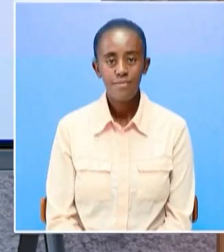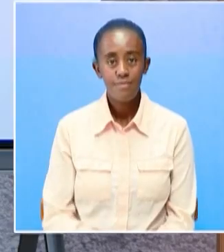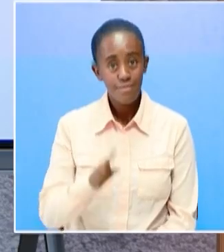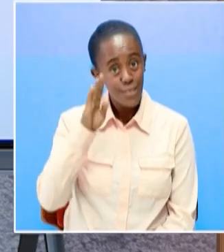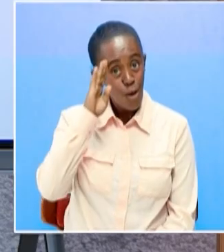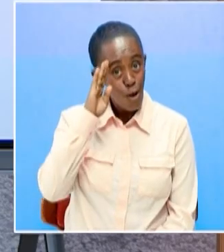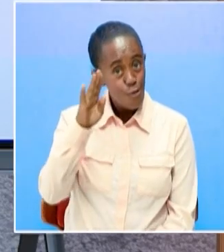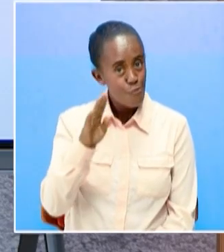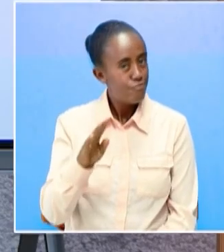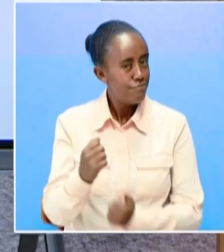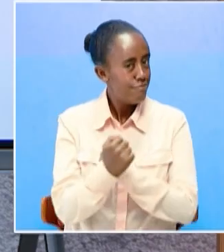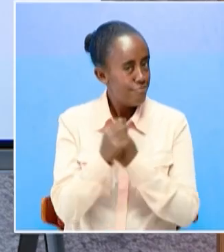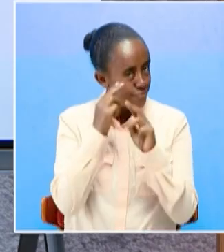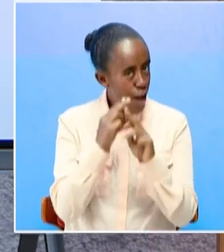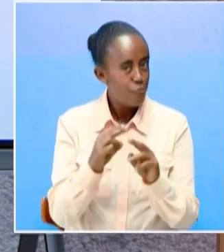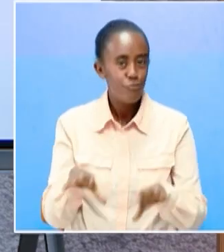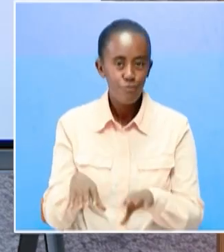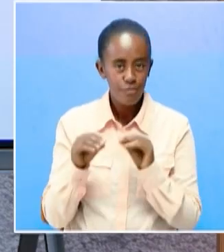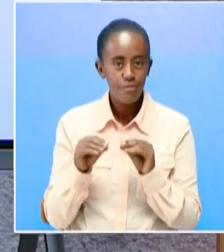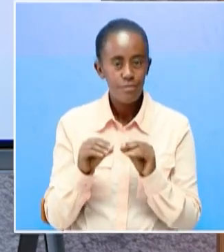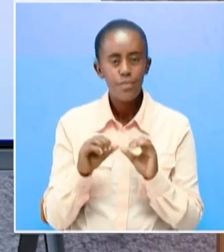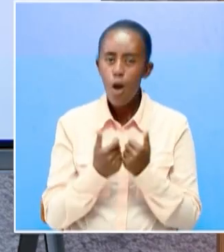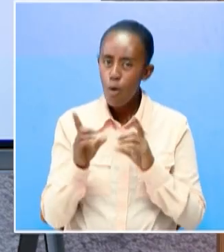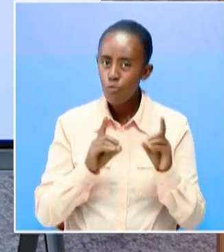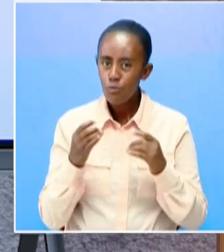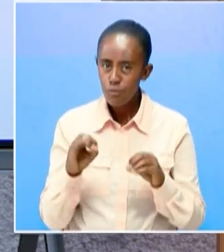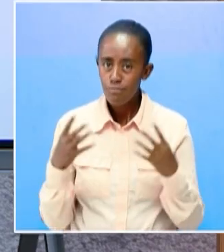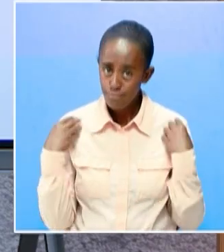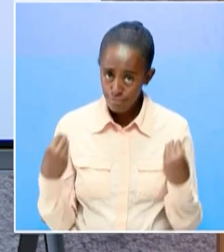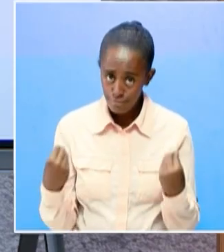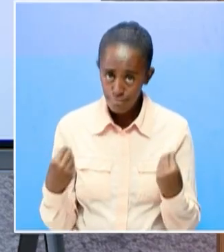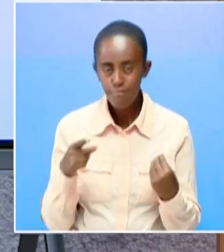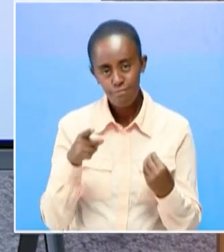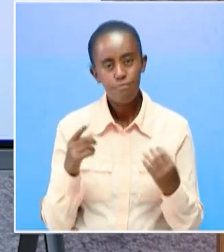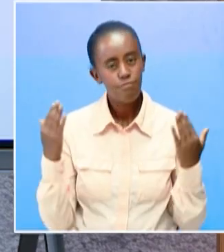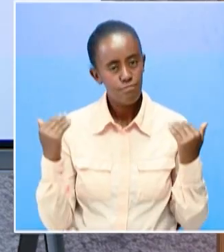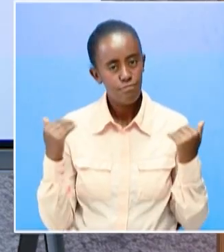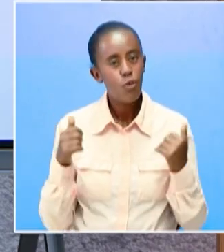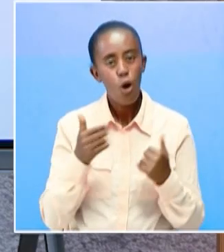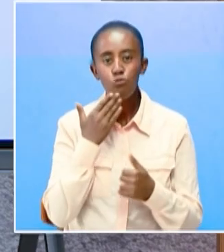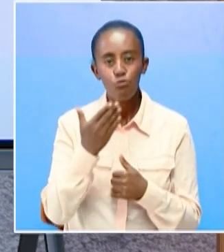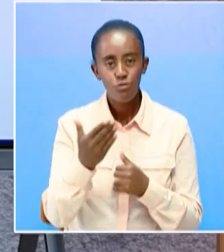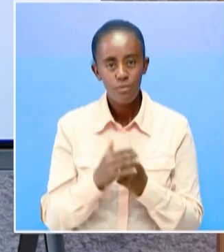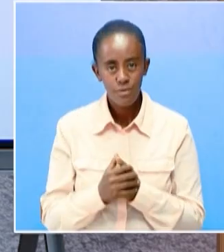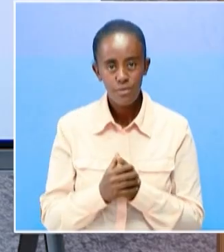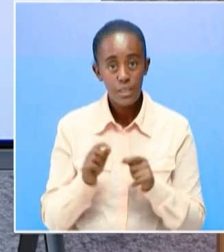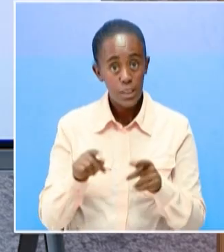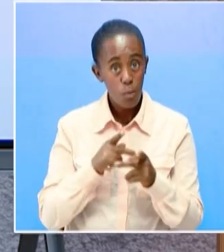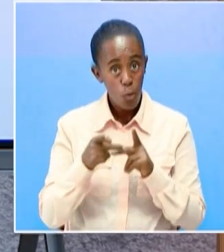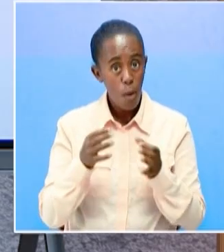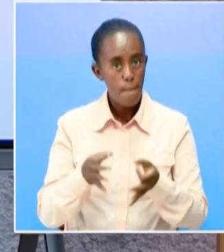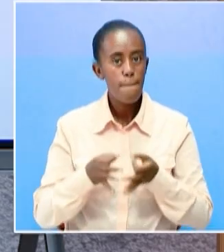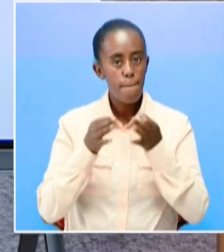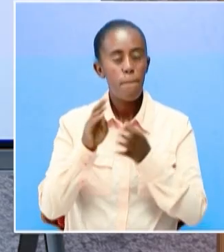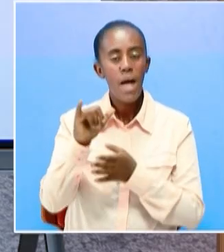Hello lovely students, how are you doing? I hope you are good. Okay, this program is brought to you